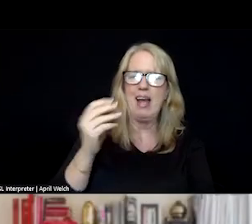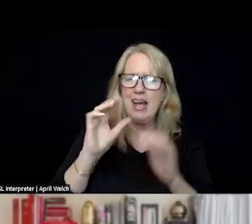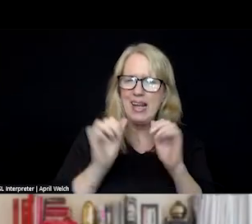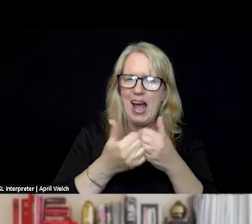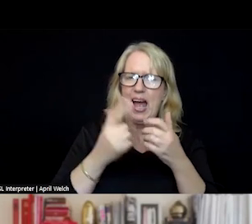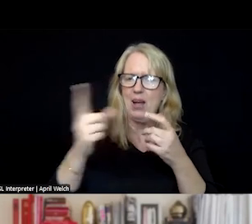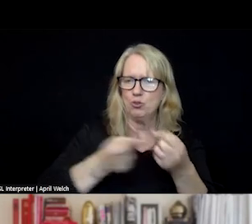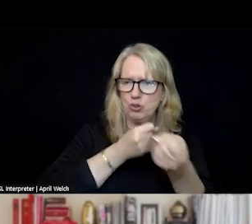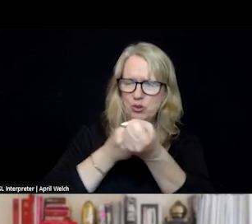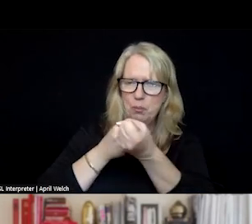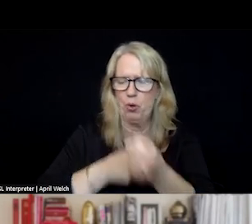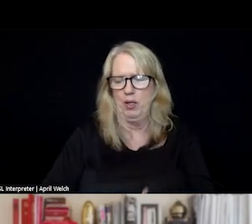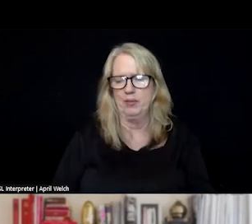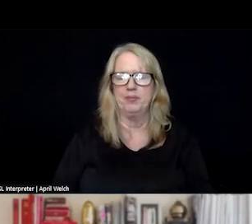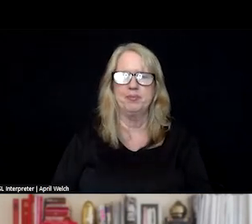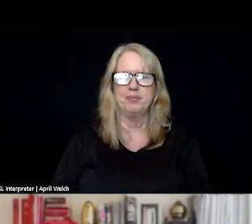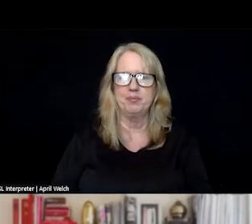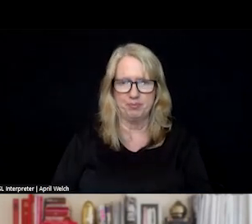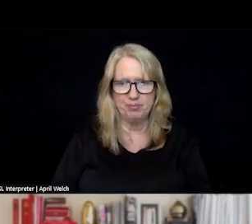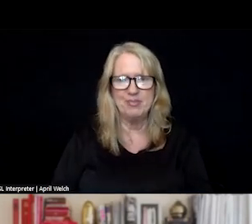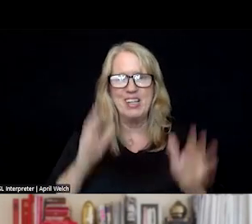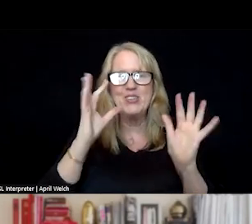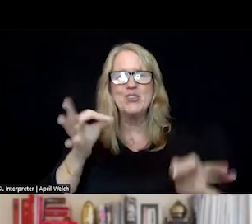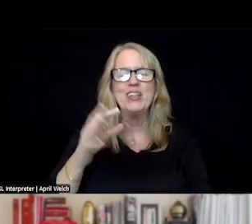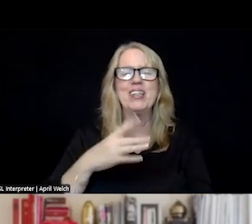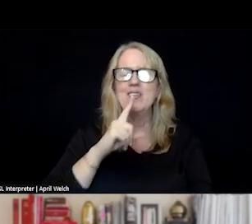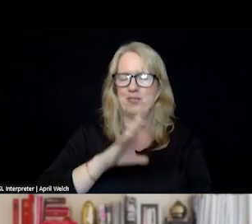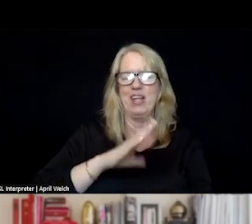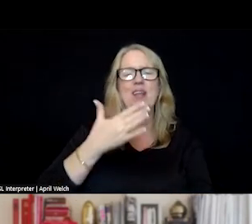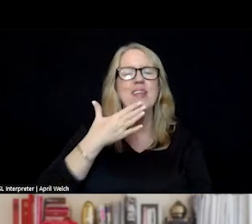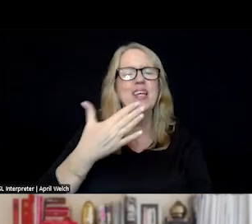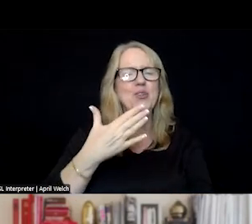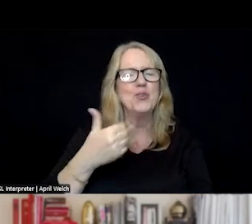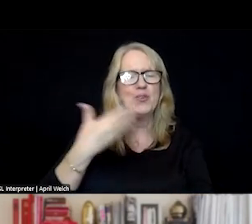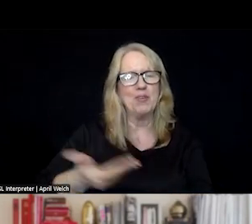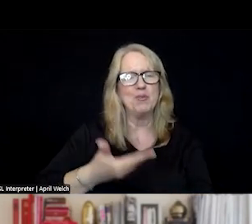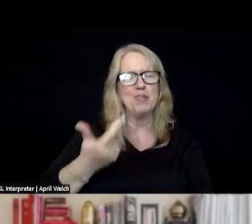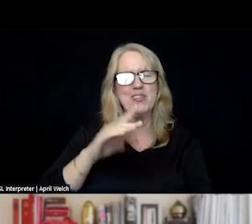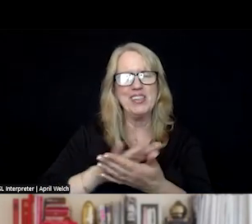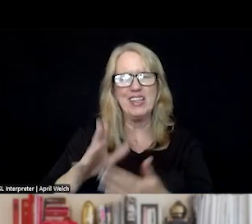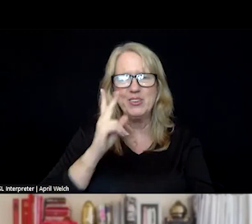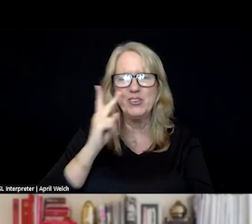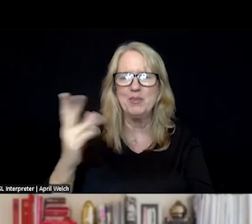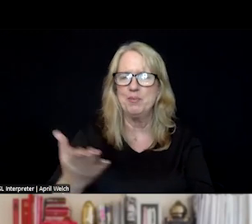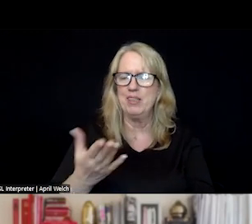be supported? Certainly. Hi, thank you for having me. It's nice to see you here.